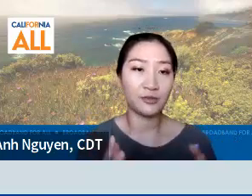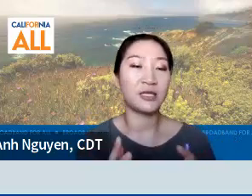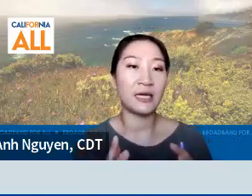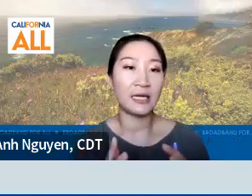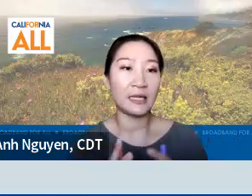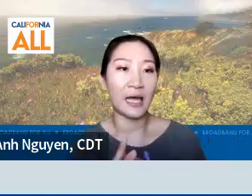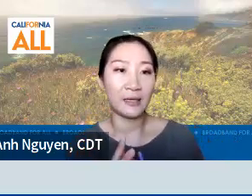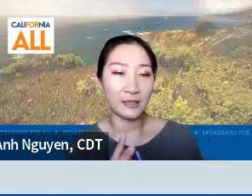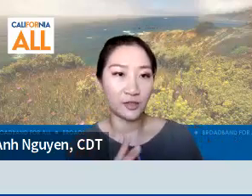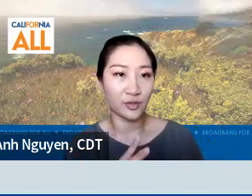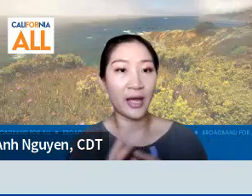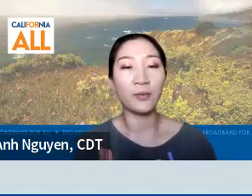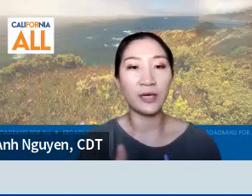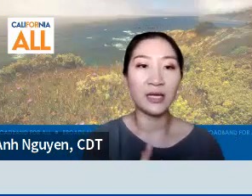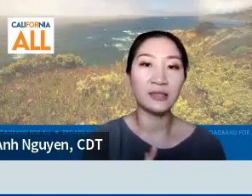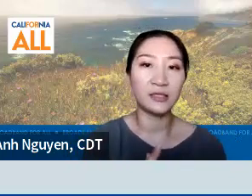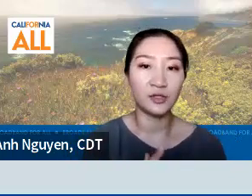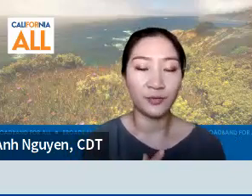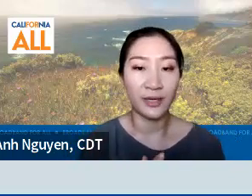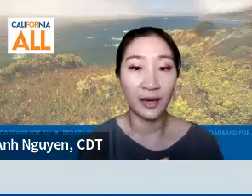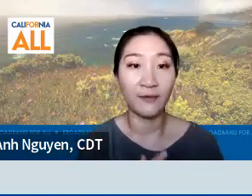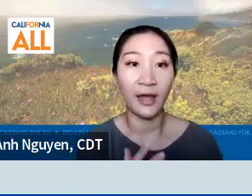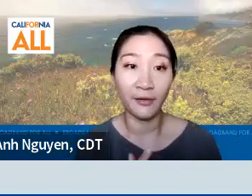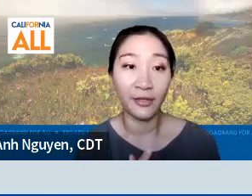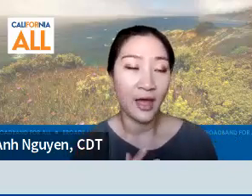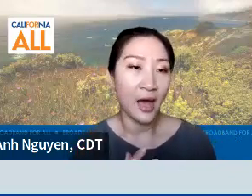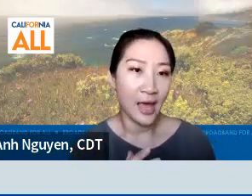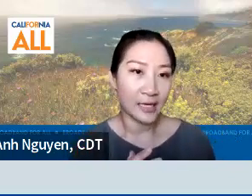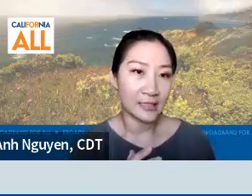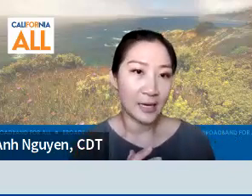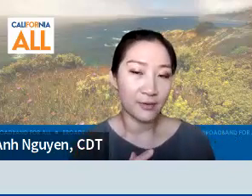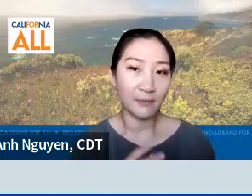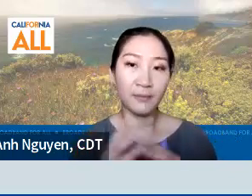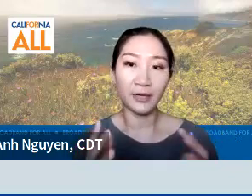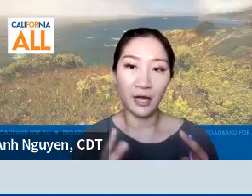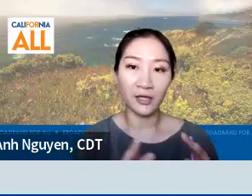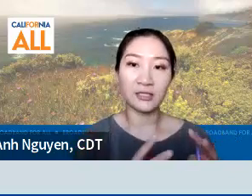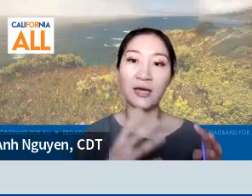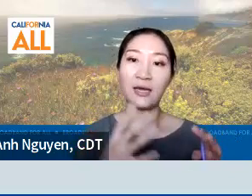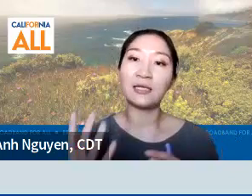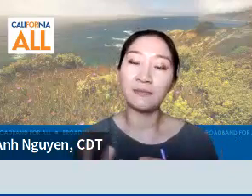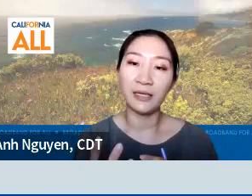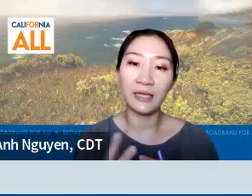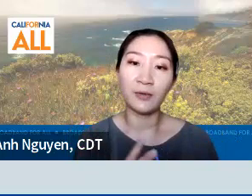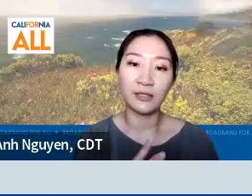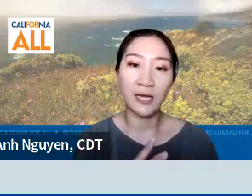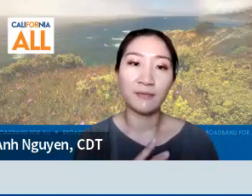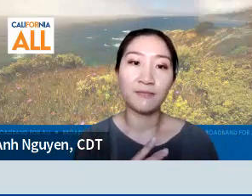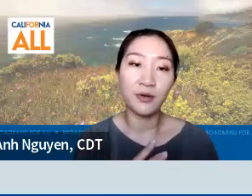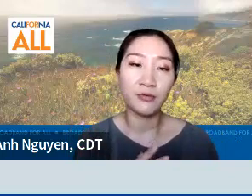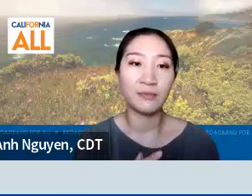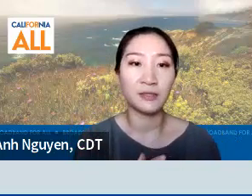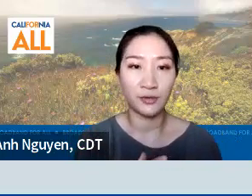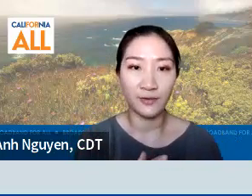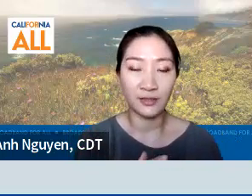also understanding that digital equity is a determinant of health, and really building onto that and explaining what types